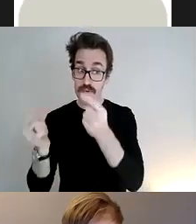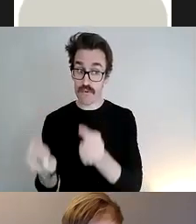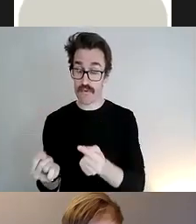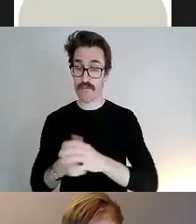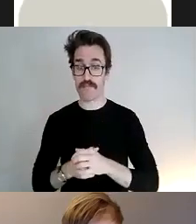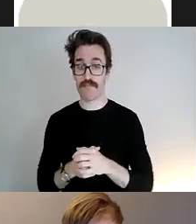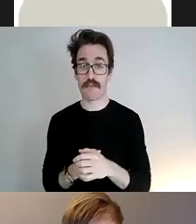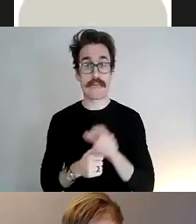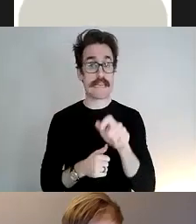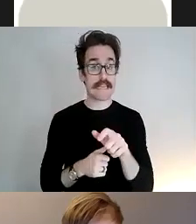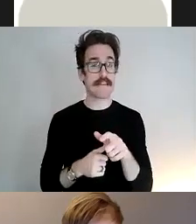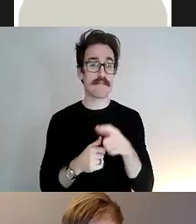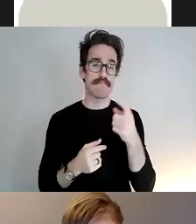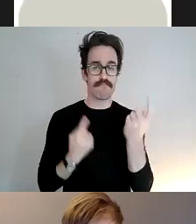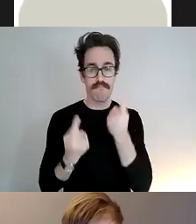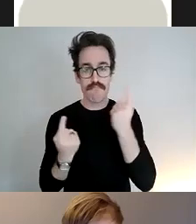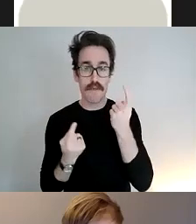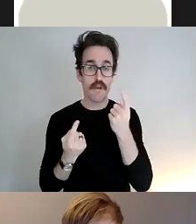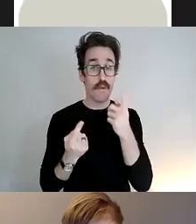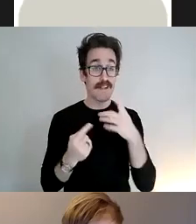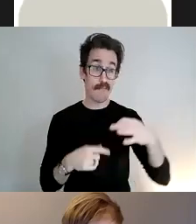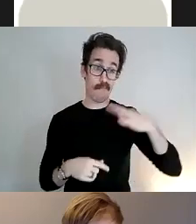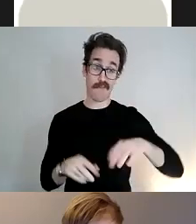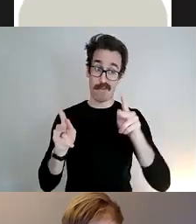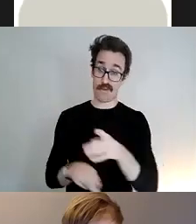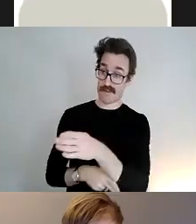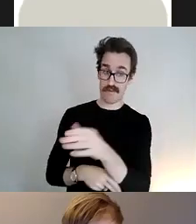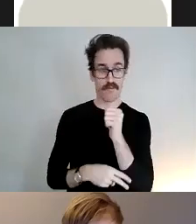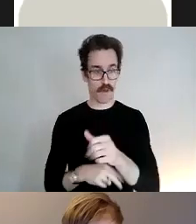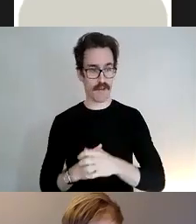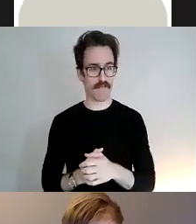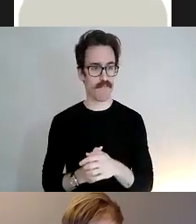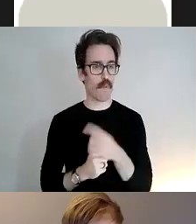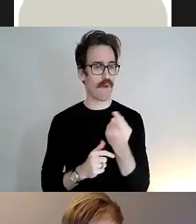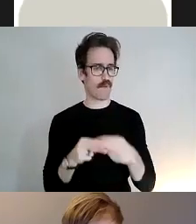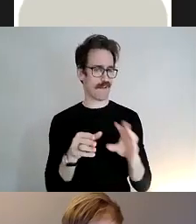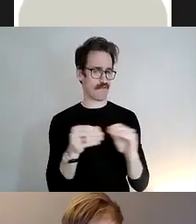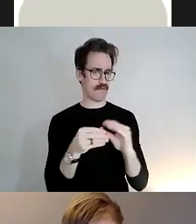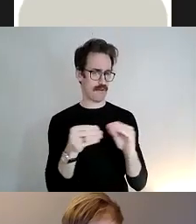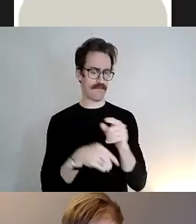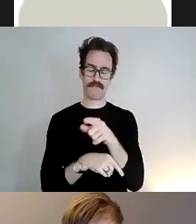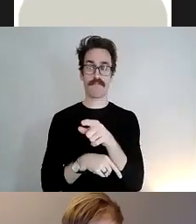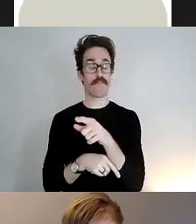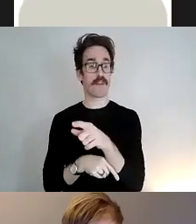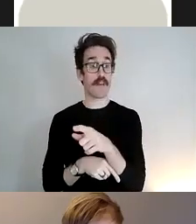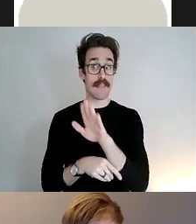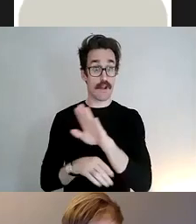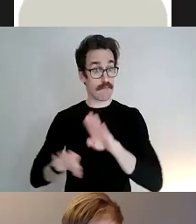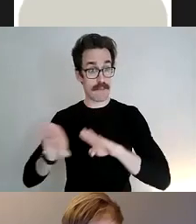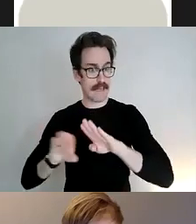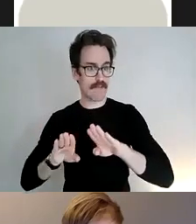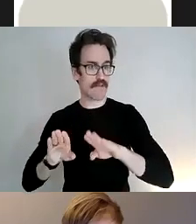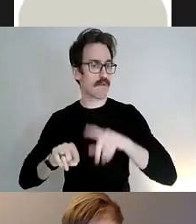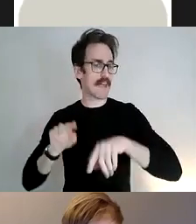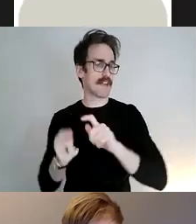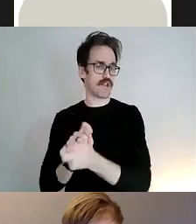Whether or not guardianship would be beneficial. So I'm going to tell you a story. We can't change behavior. So even though the person may be